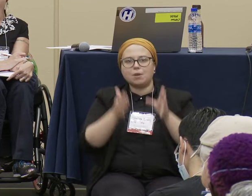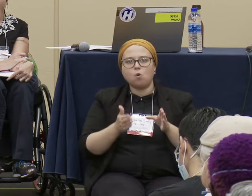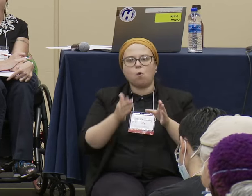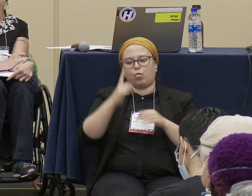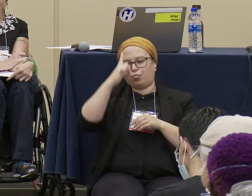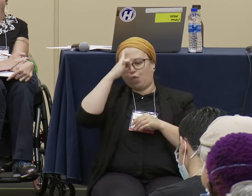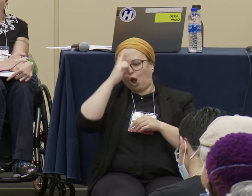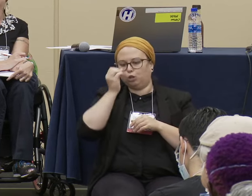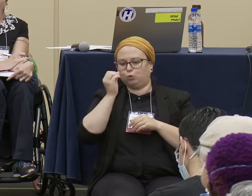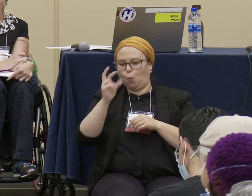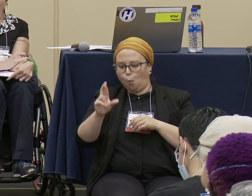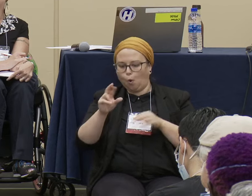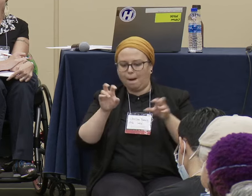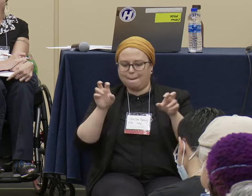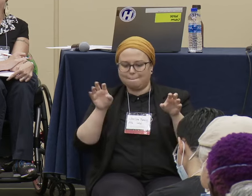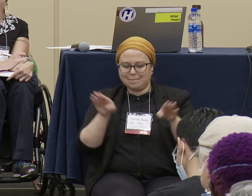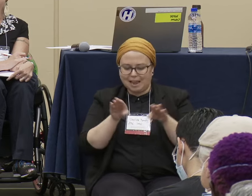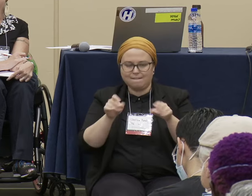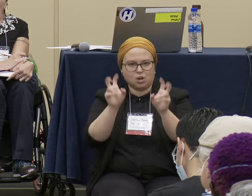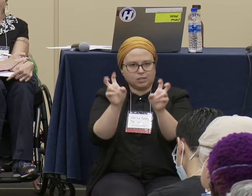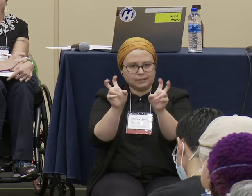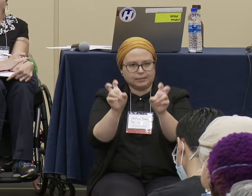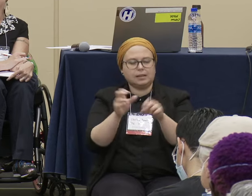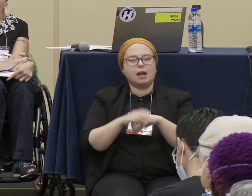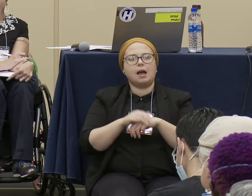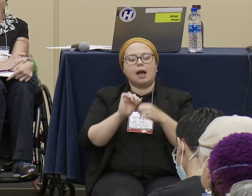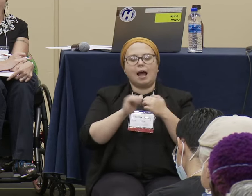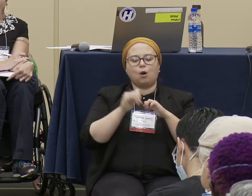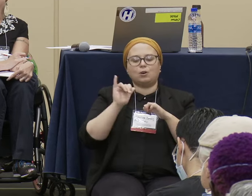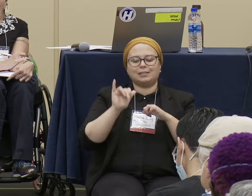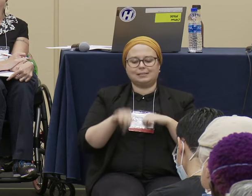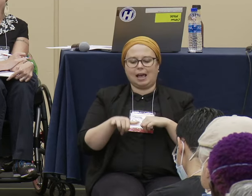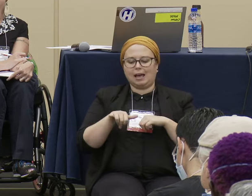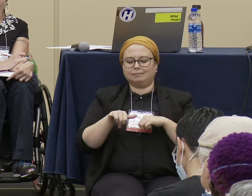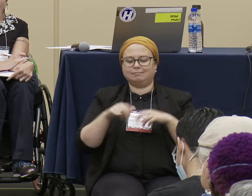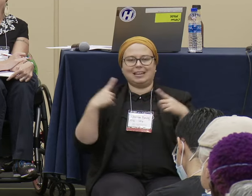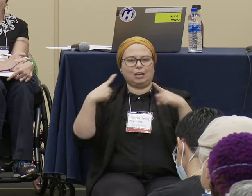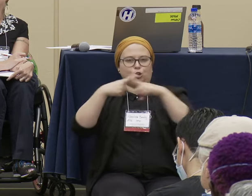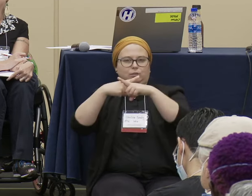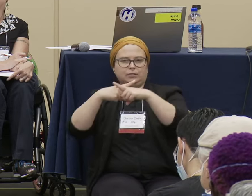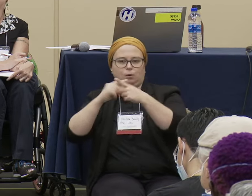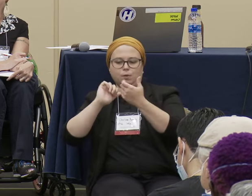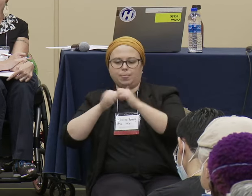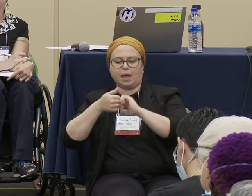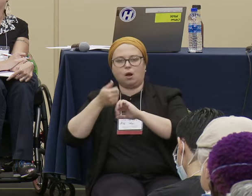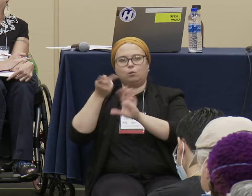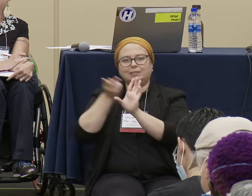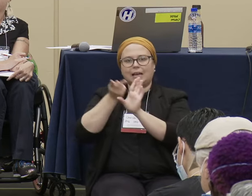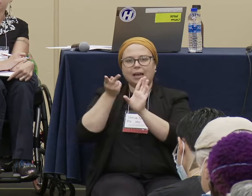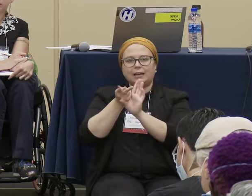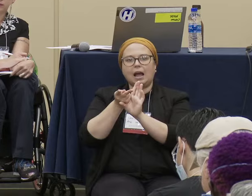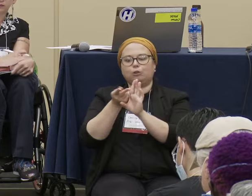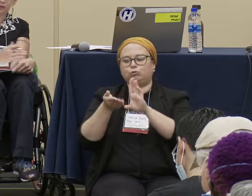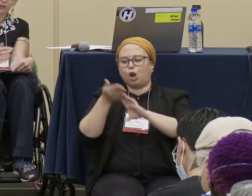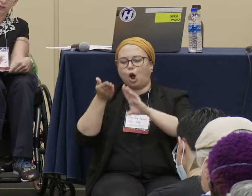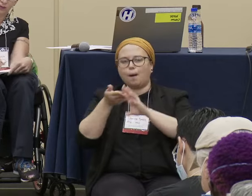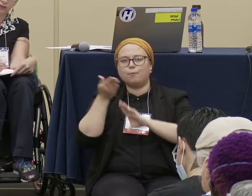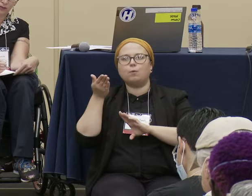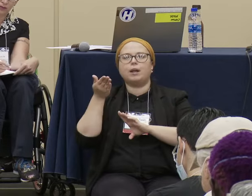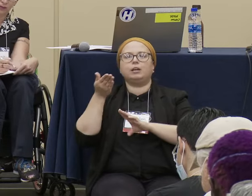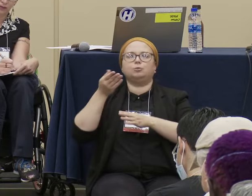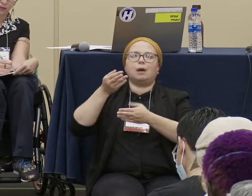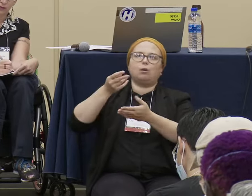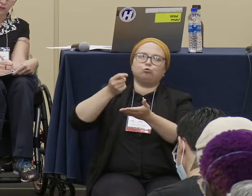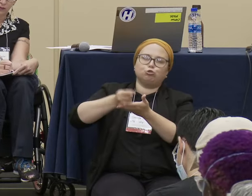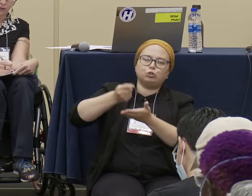quotes, intersects with the way that psychiatry operates around pathologizing and treating and assimilating people.